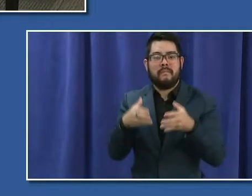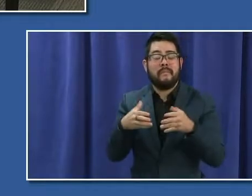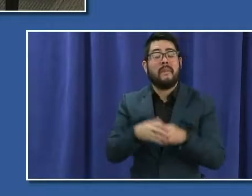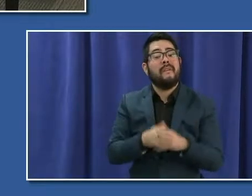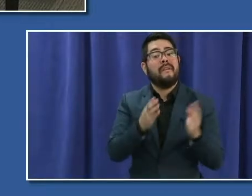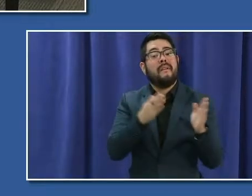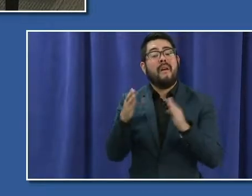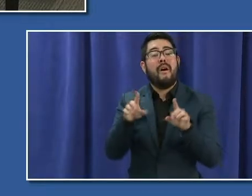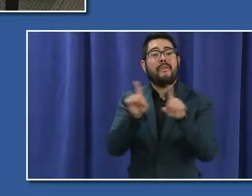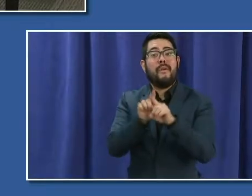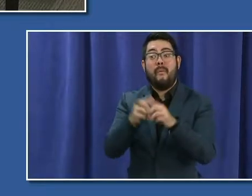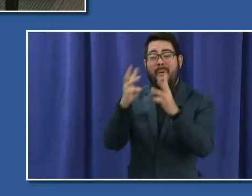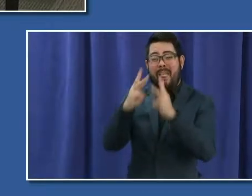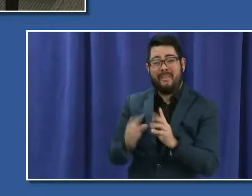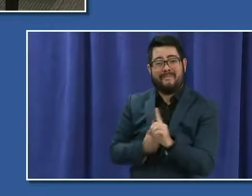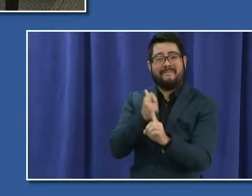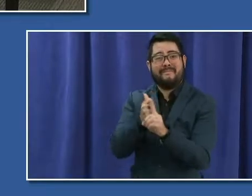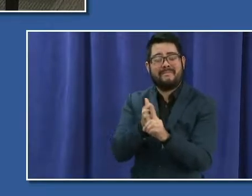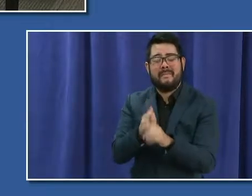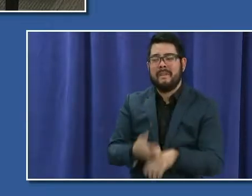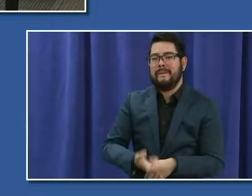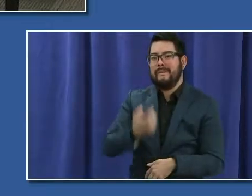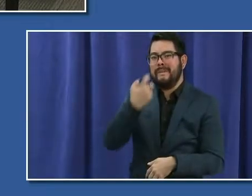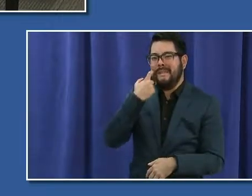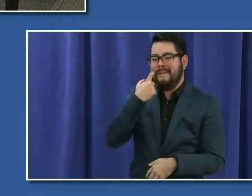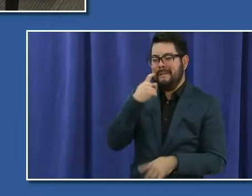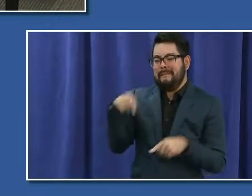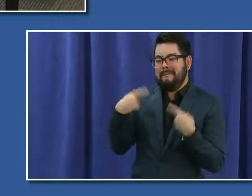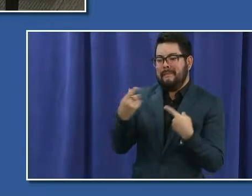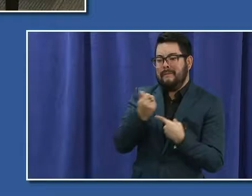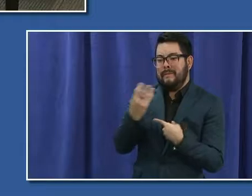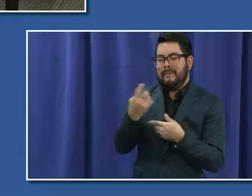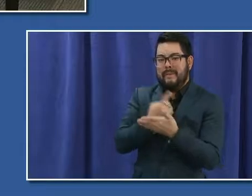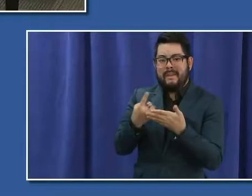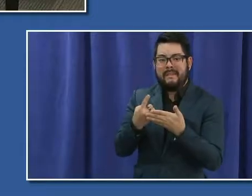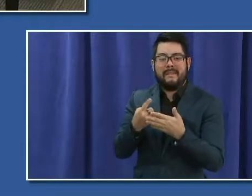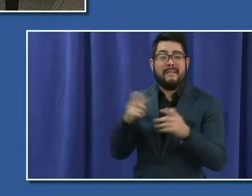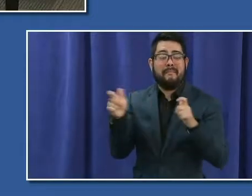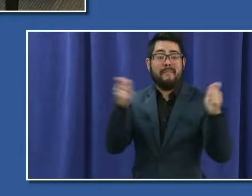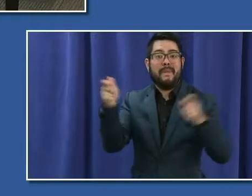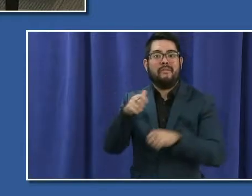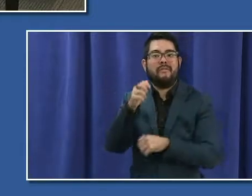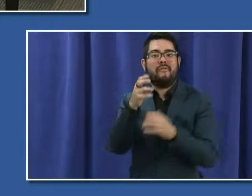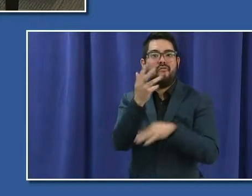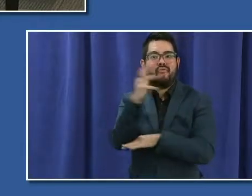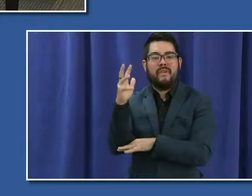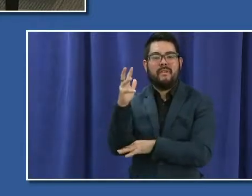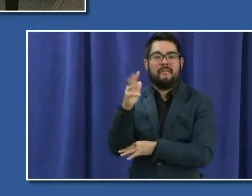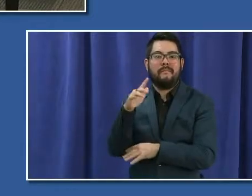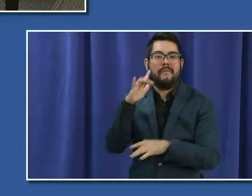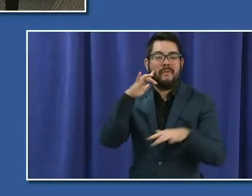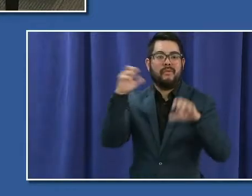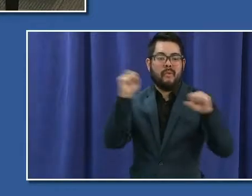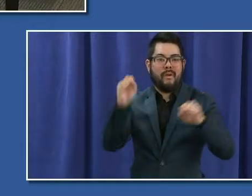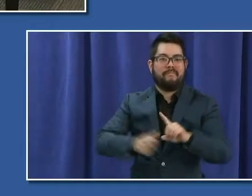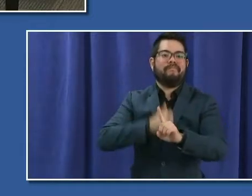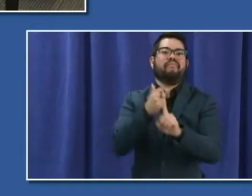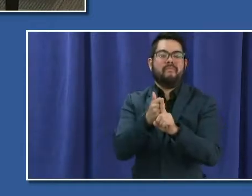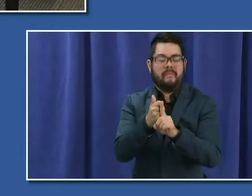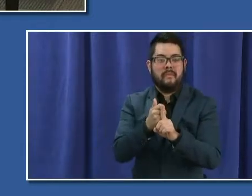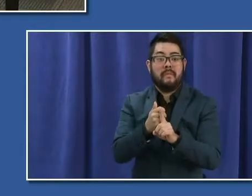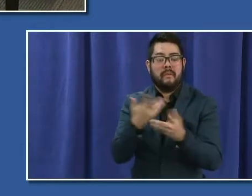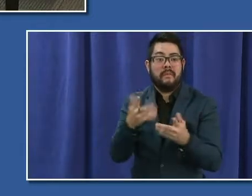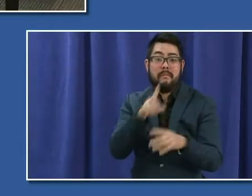that happen. Just during the past couple weeks, we had a large tree storm, windstorm, where there actually